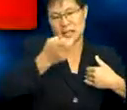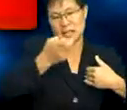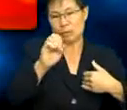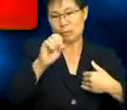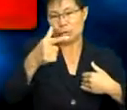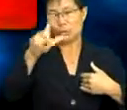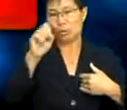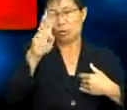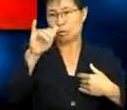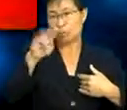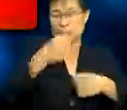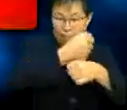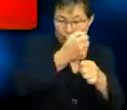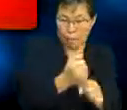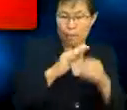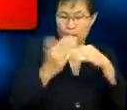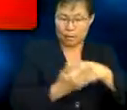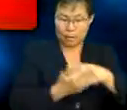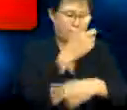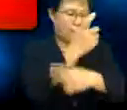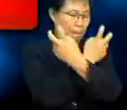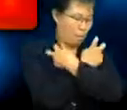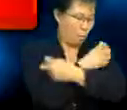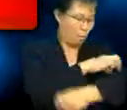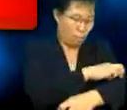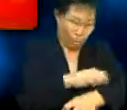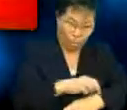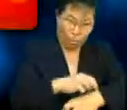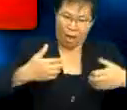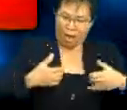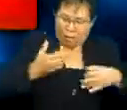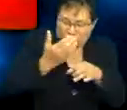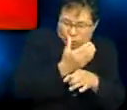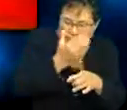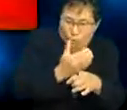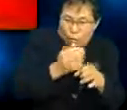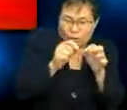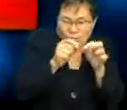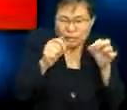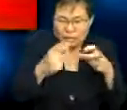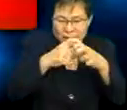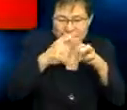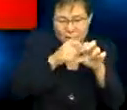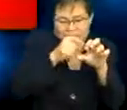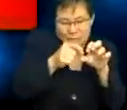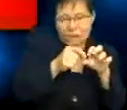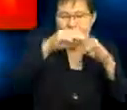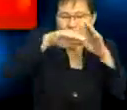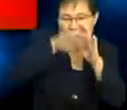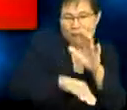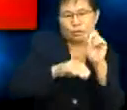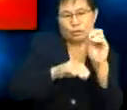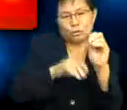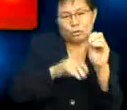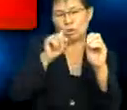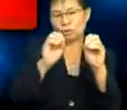contains hemoglobin. It is produced by the bone marrow. It has a small diameter of